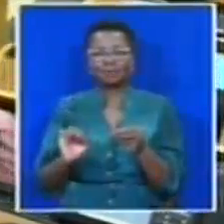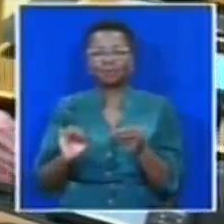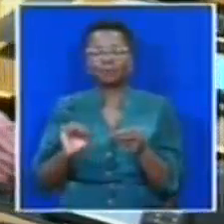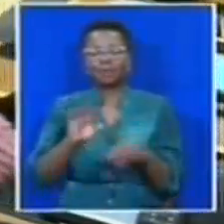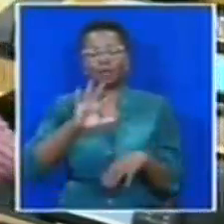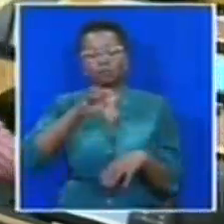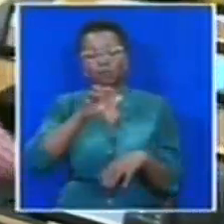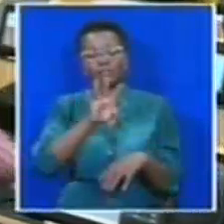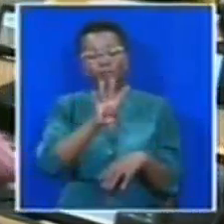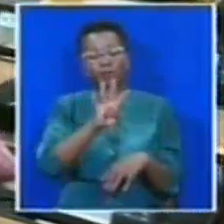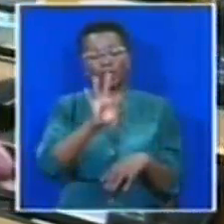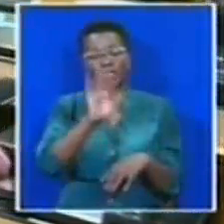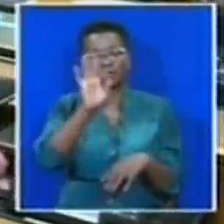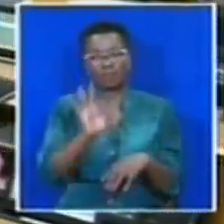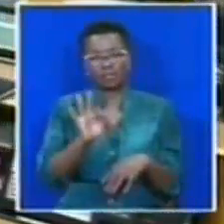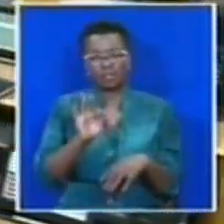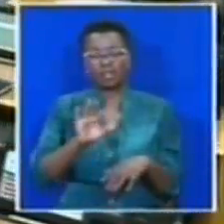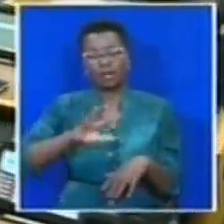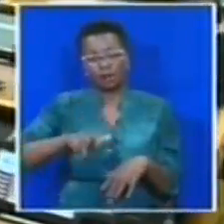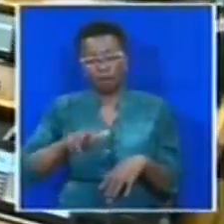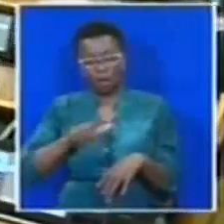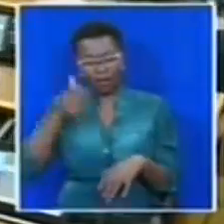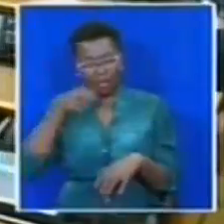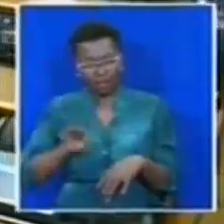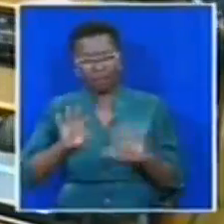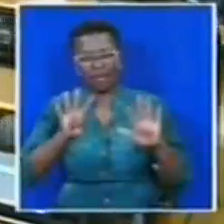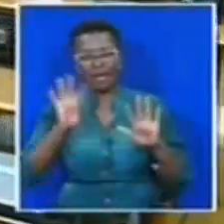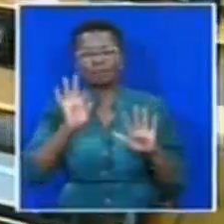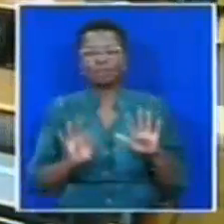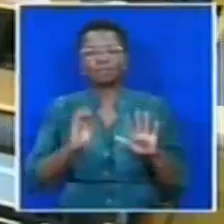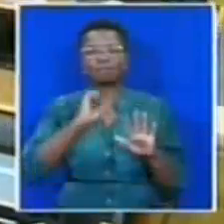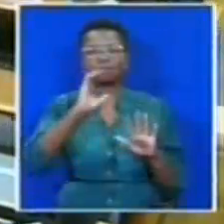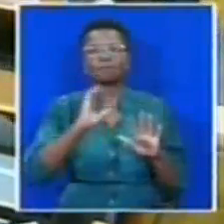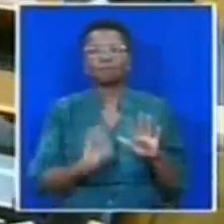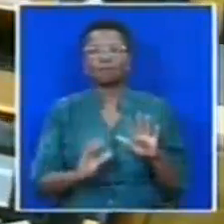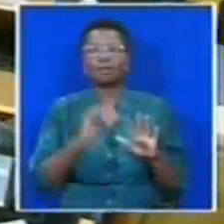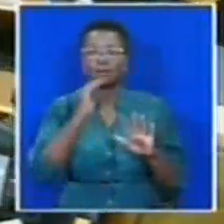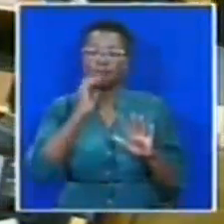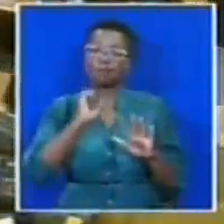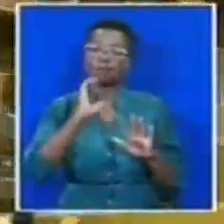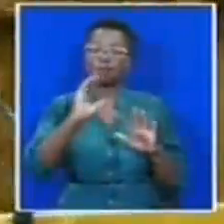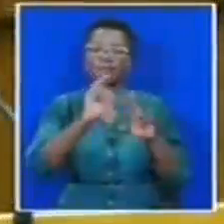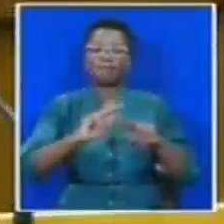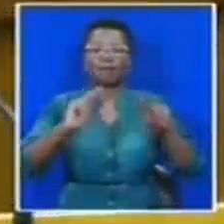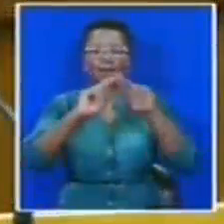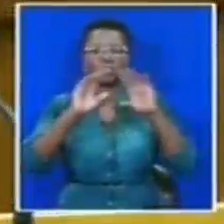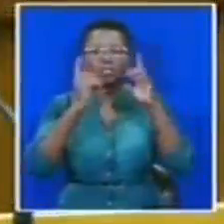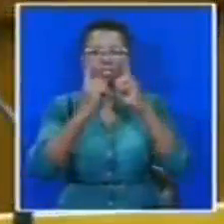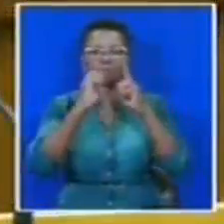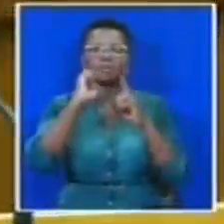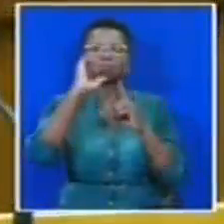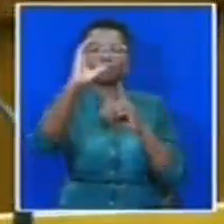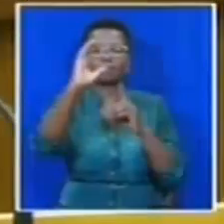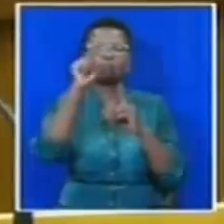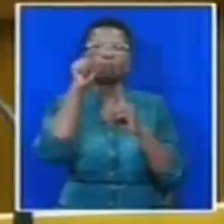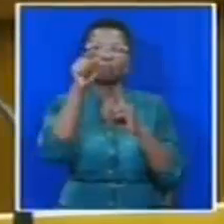43%, local government 9% respectively, which means the biggest slice goes to national departments, which must account